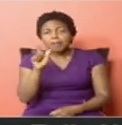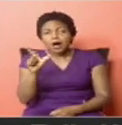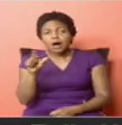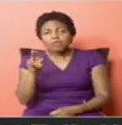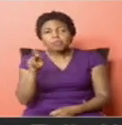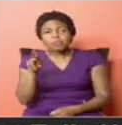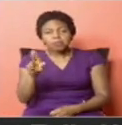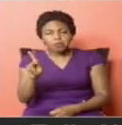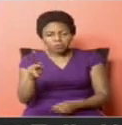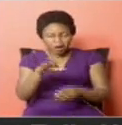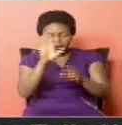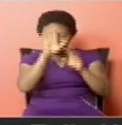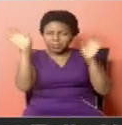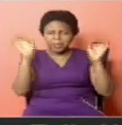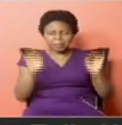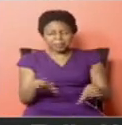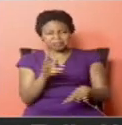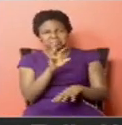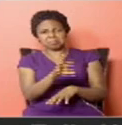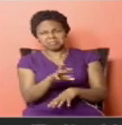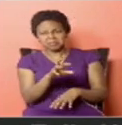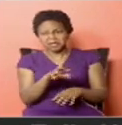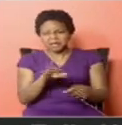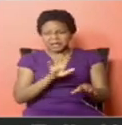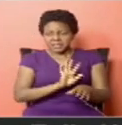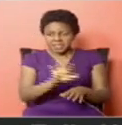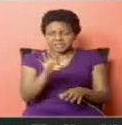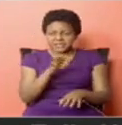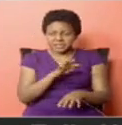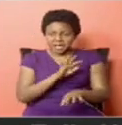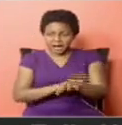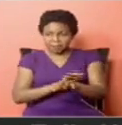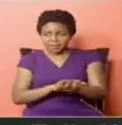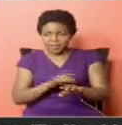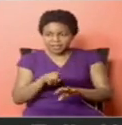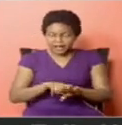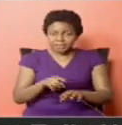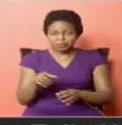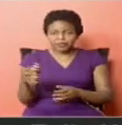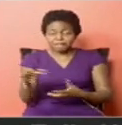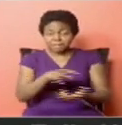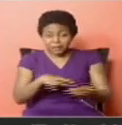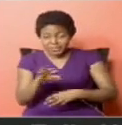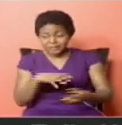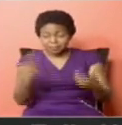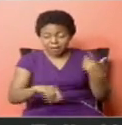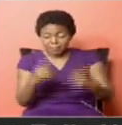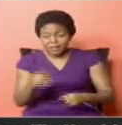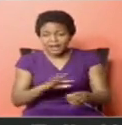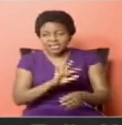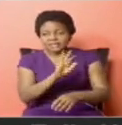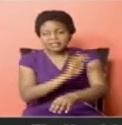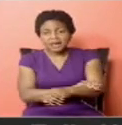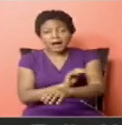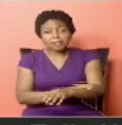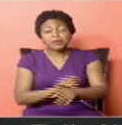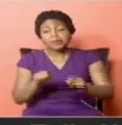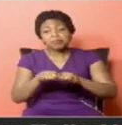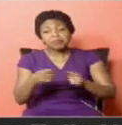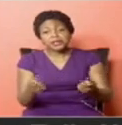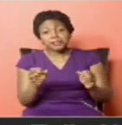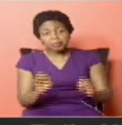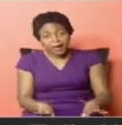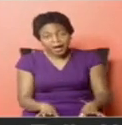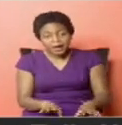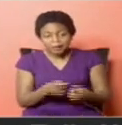what was going on. His arm, in the issuing violence, his arm was broken, but he did not realize until